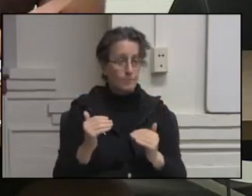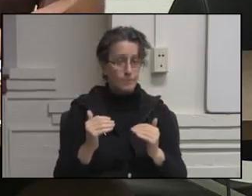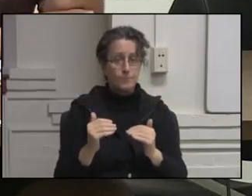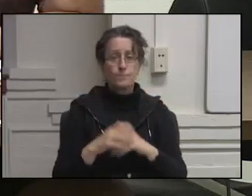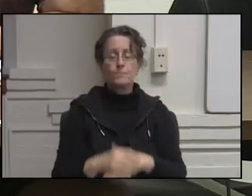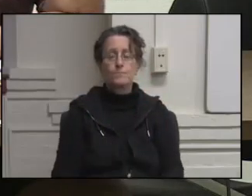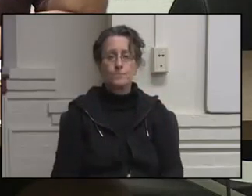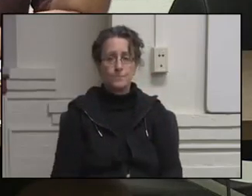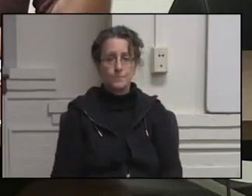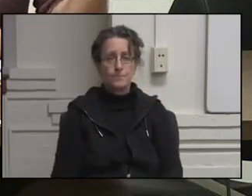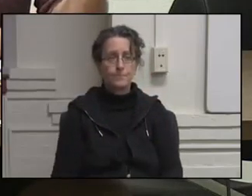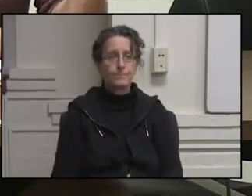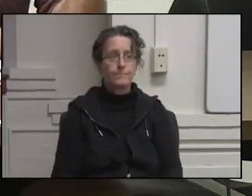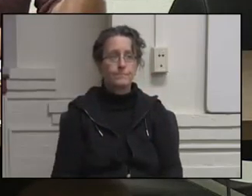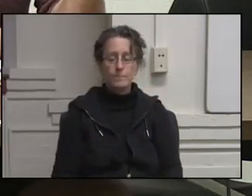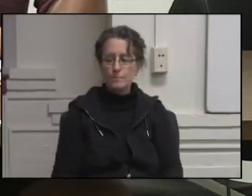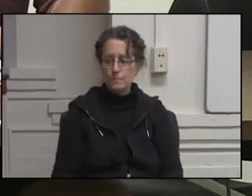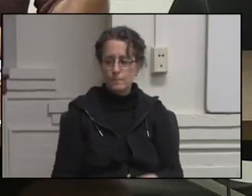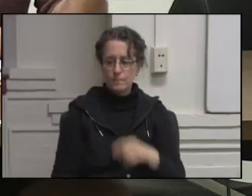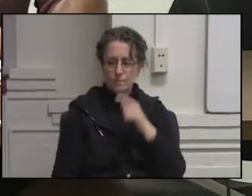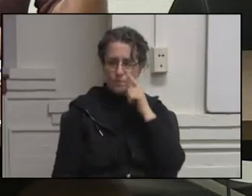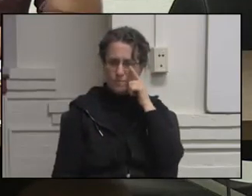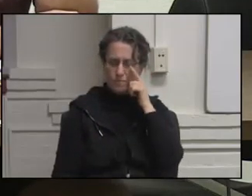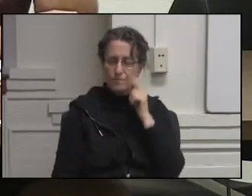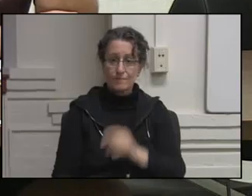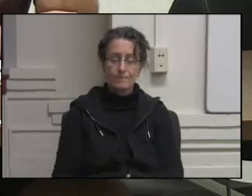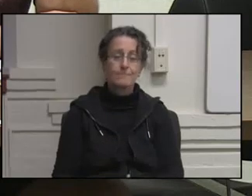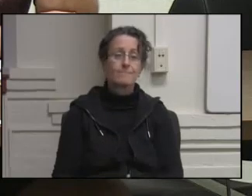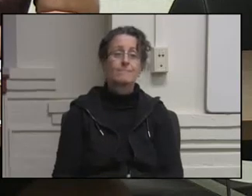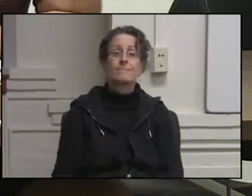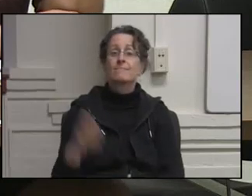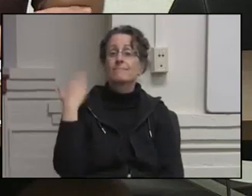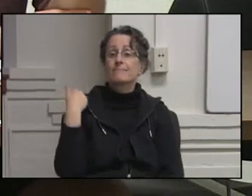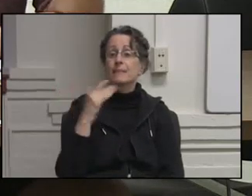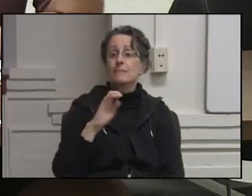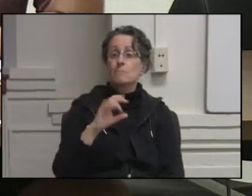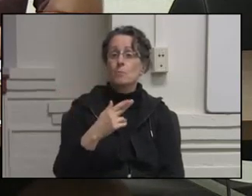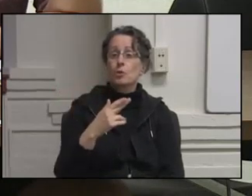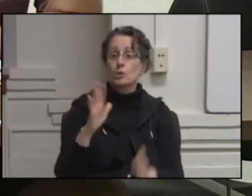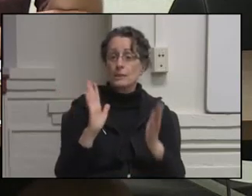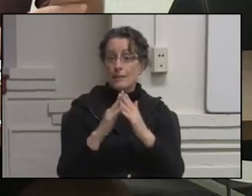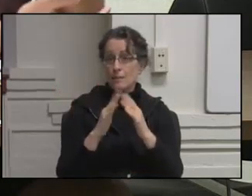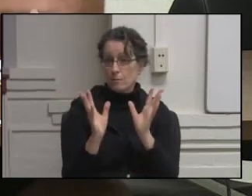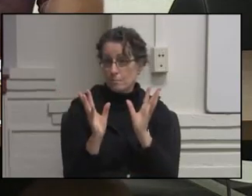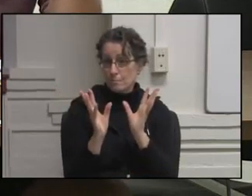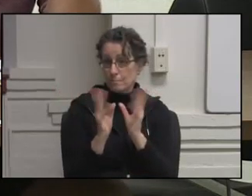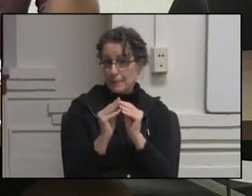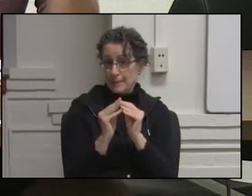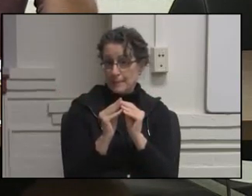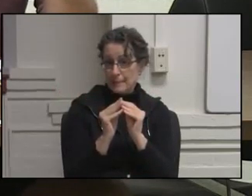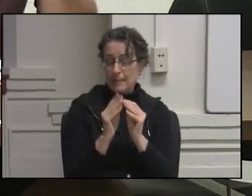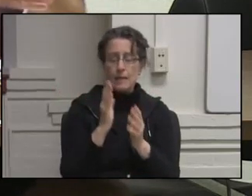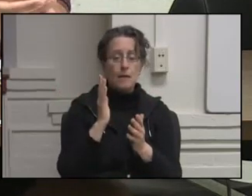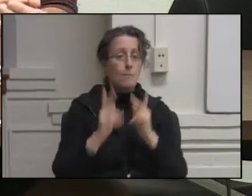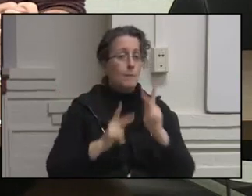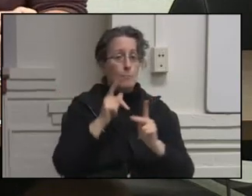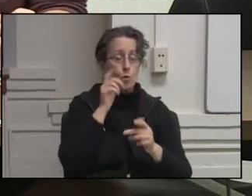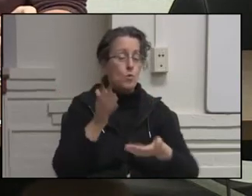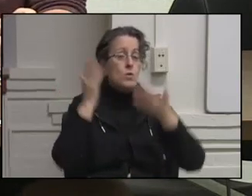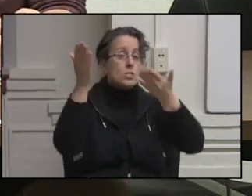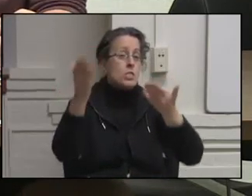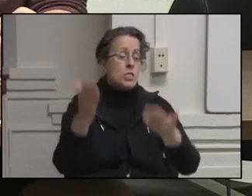I think the people who propose this at town meeting, none of them, well, some of them may have had specific